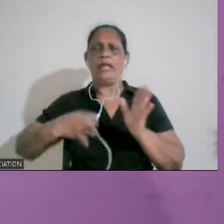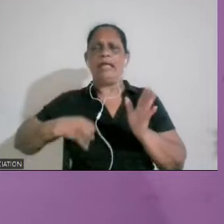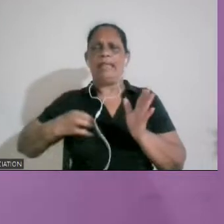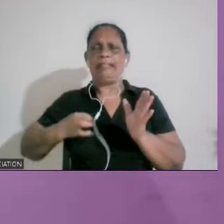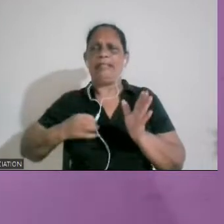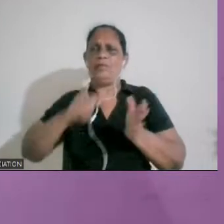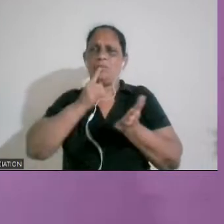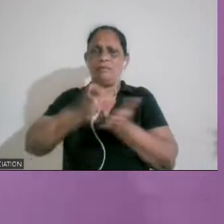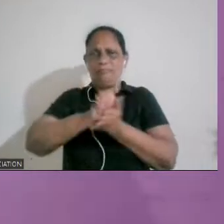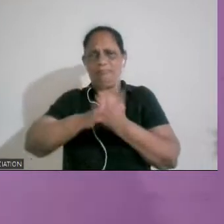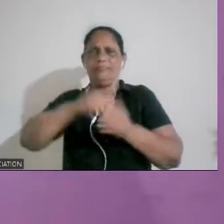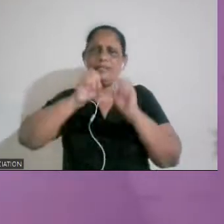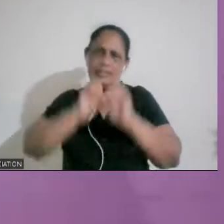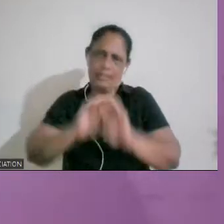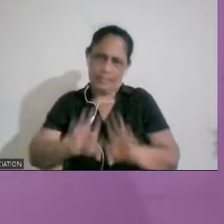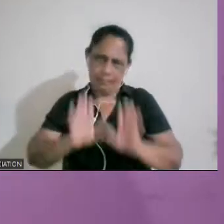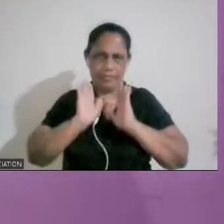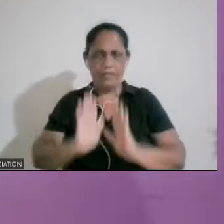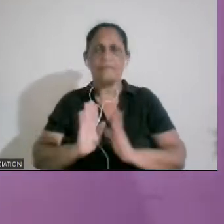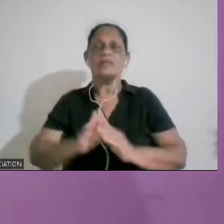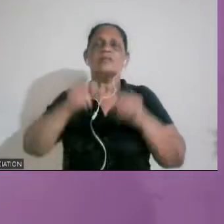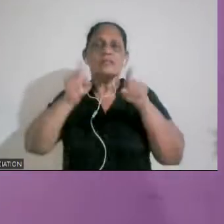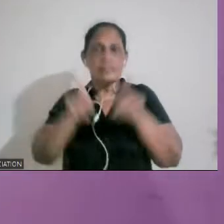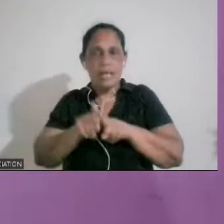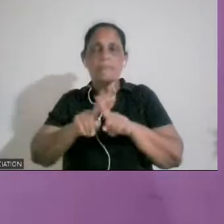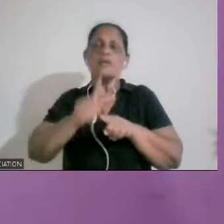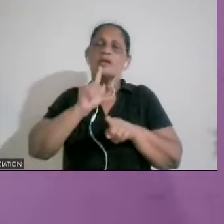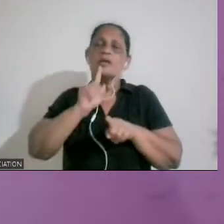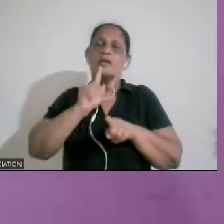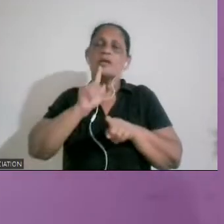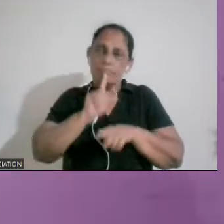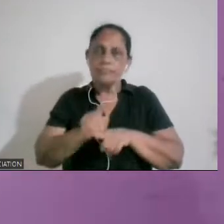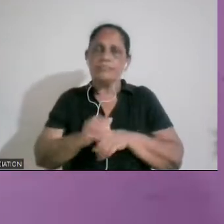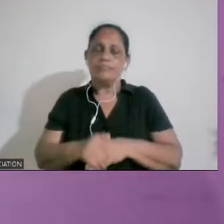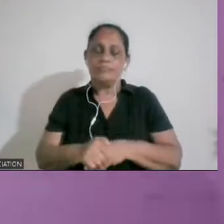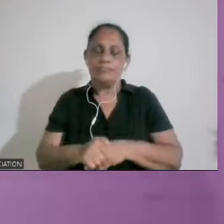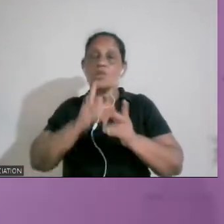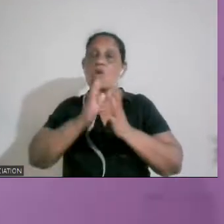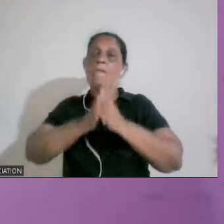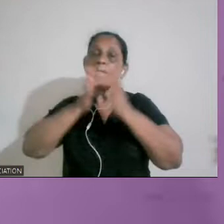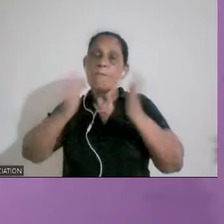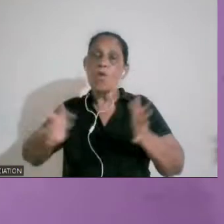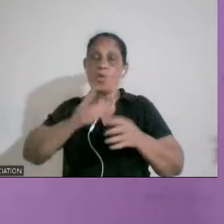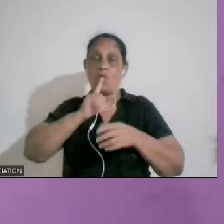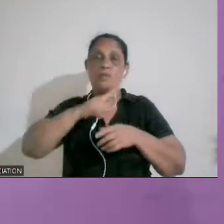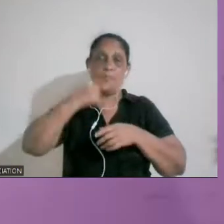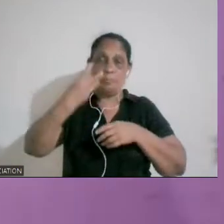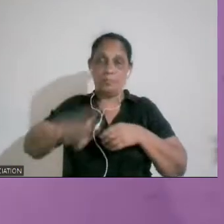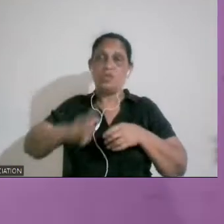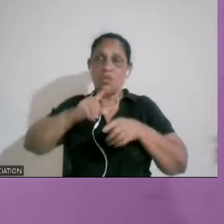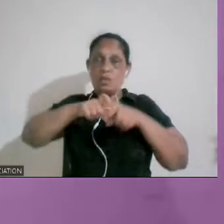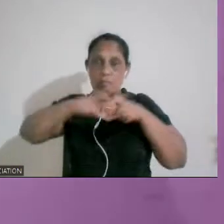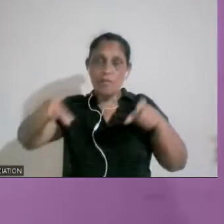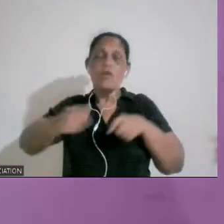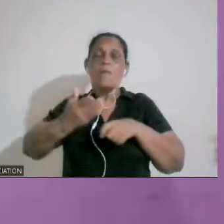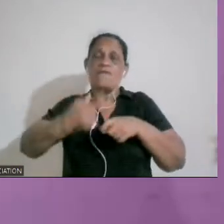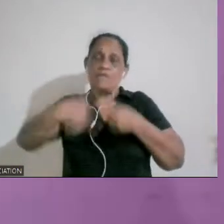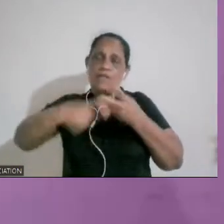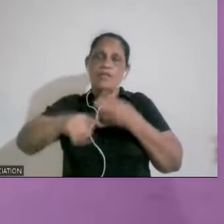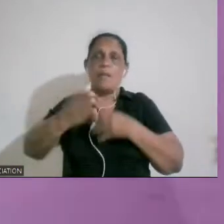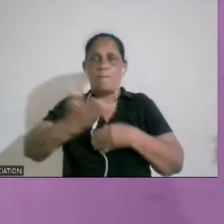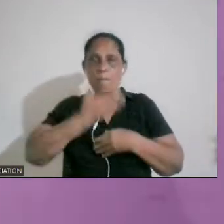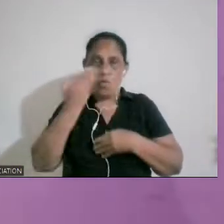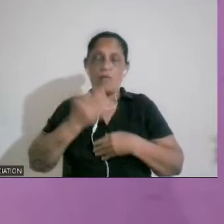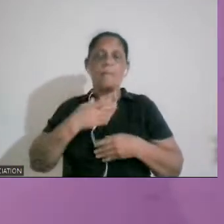rural communities, by menstruators in rural communities, and it's quite freely available, because most people use a